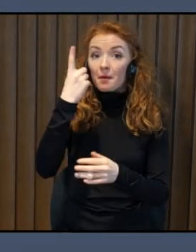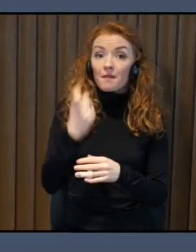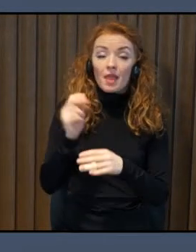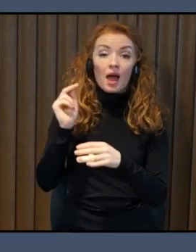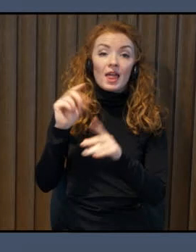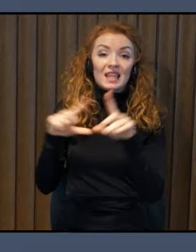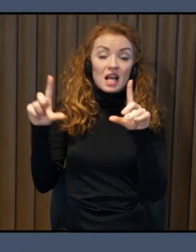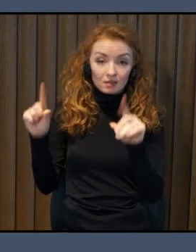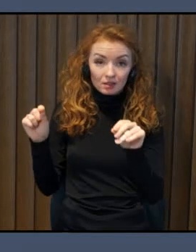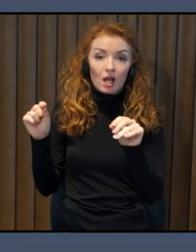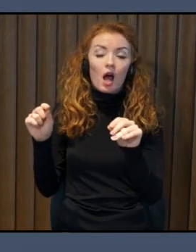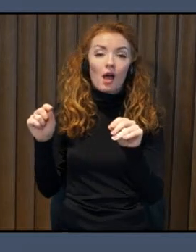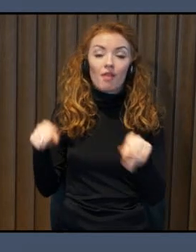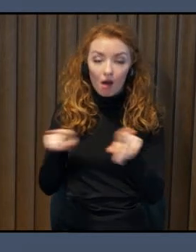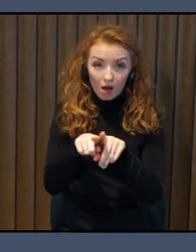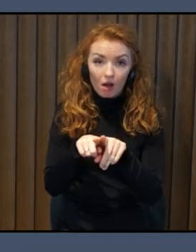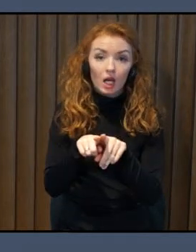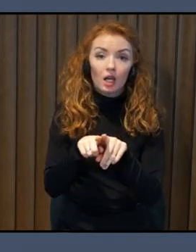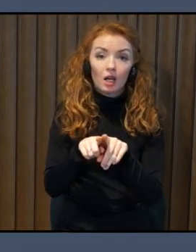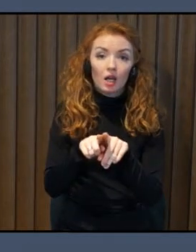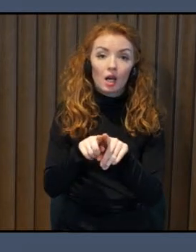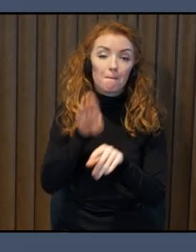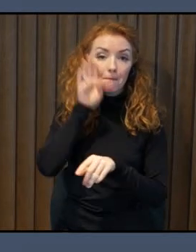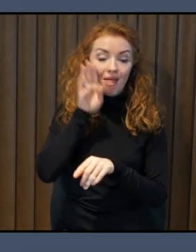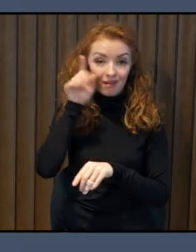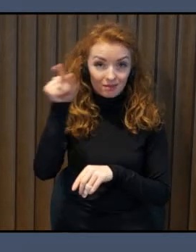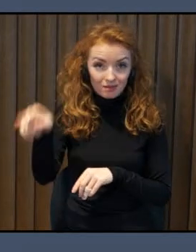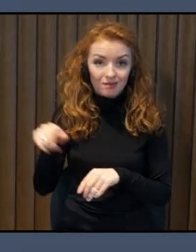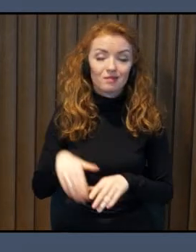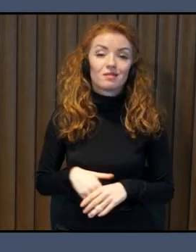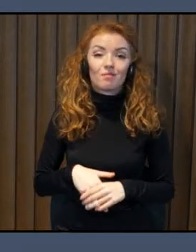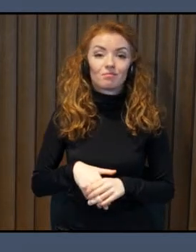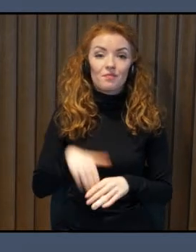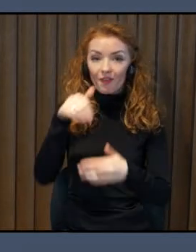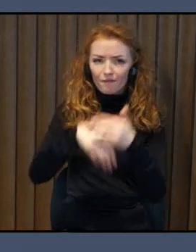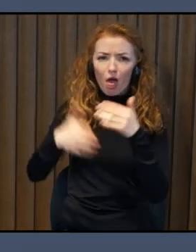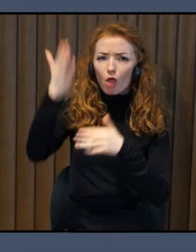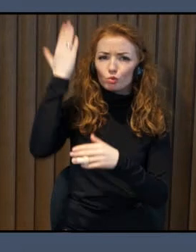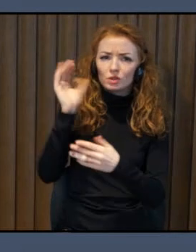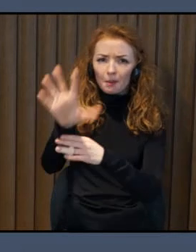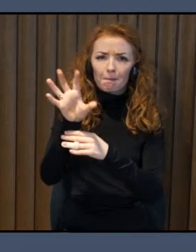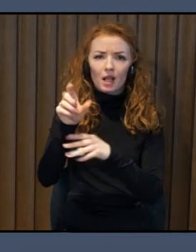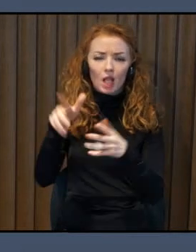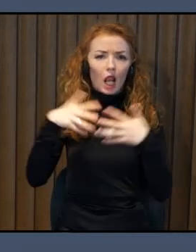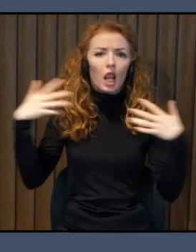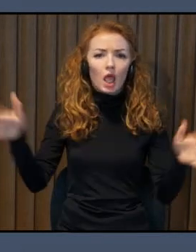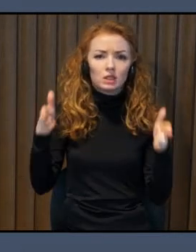intentionally created. And another medical facilities example in Belgium. there